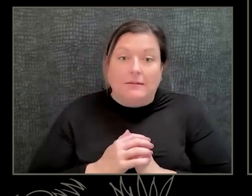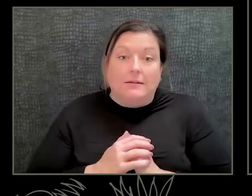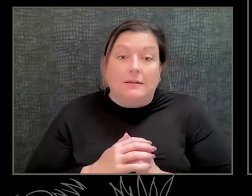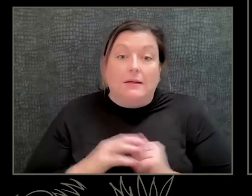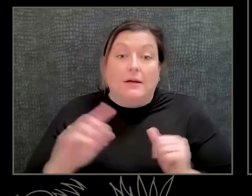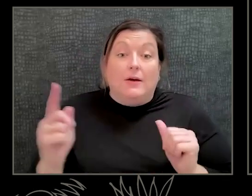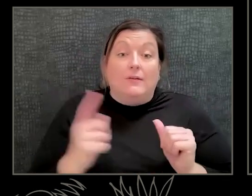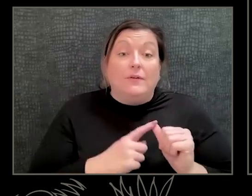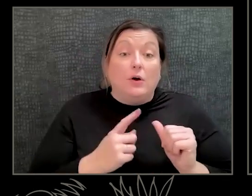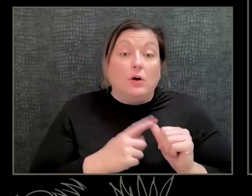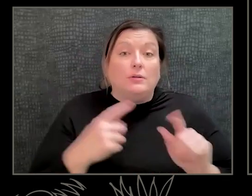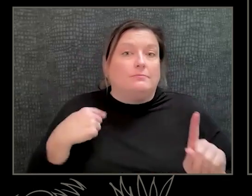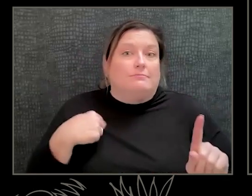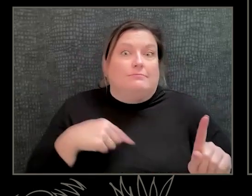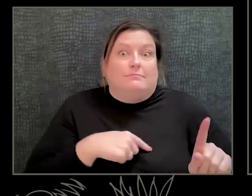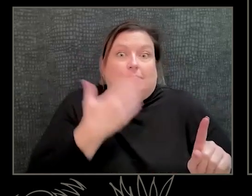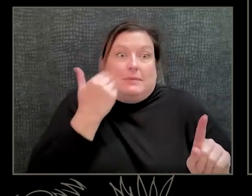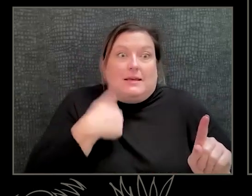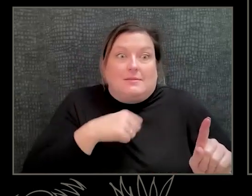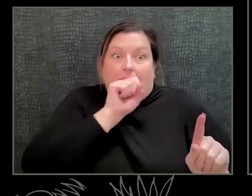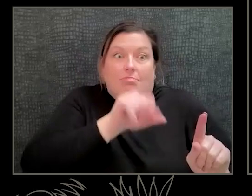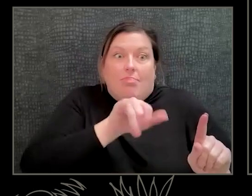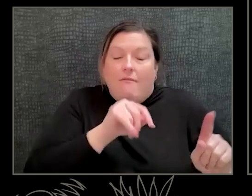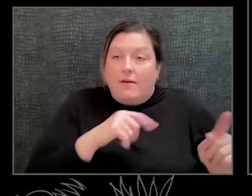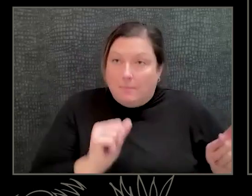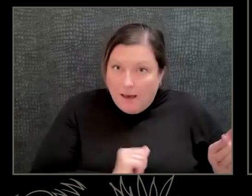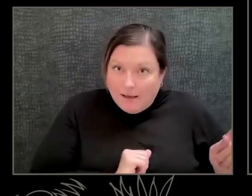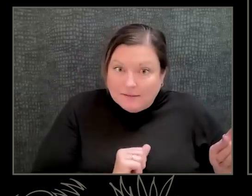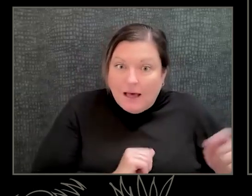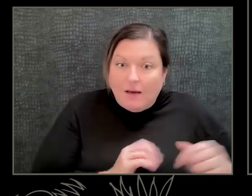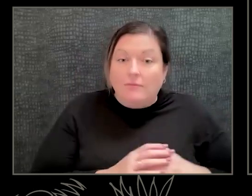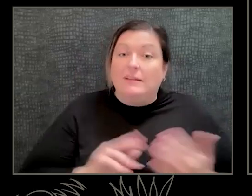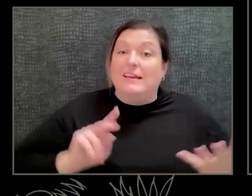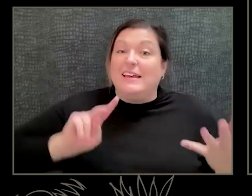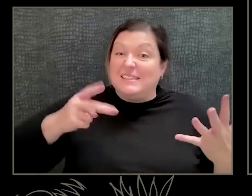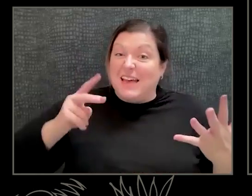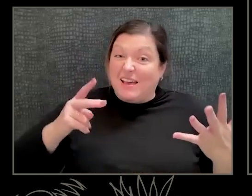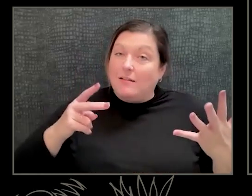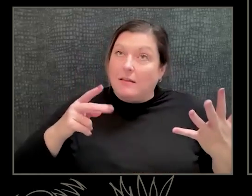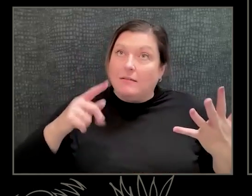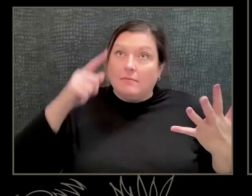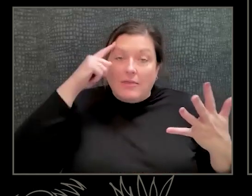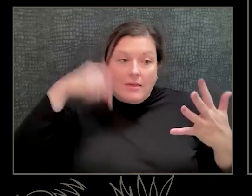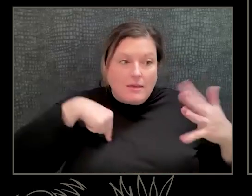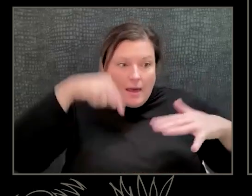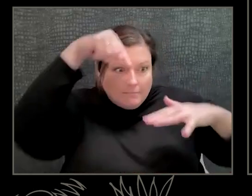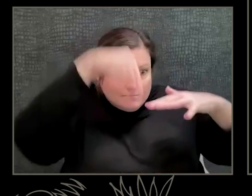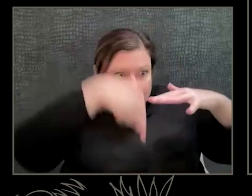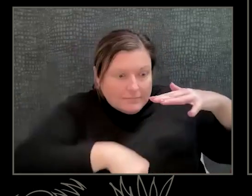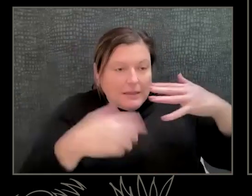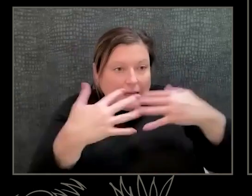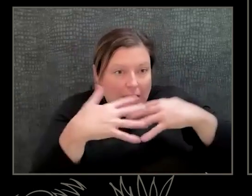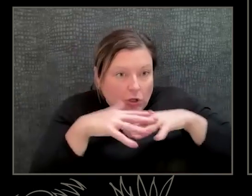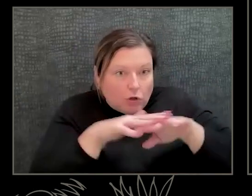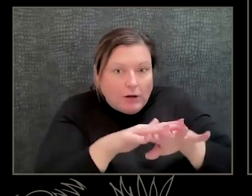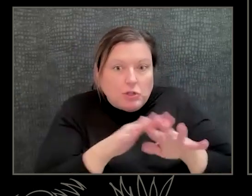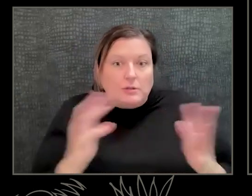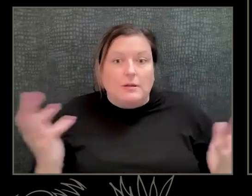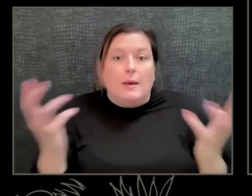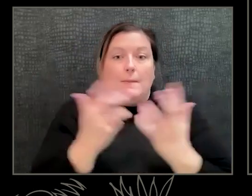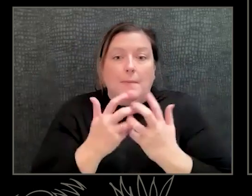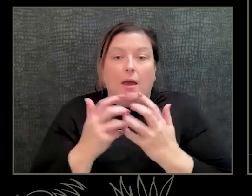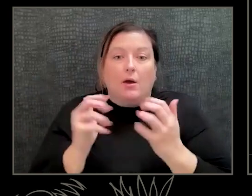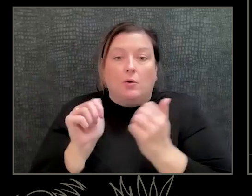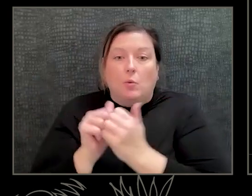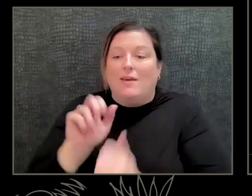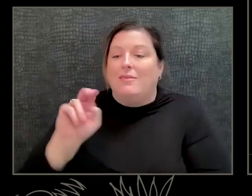And secondly, I really believe that it allows for deeper integration, especially paired with Next.js.